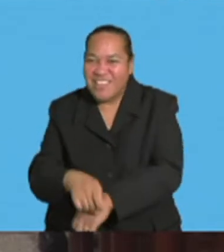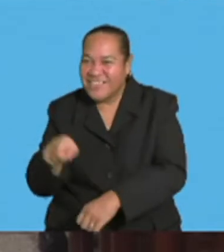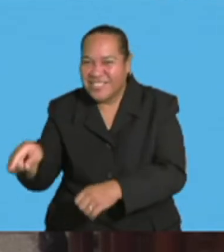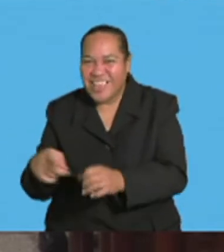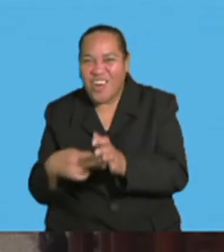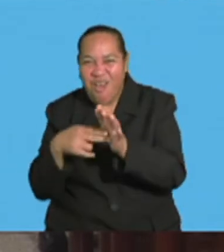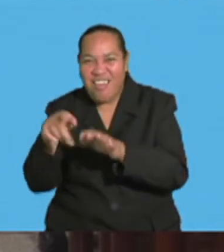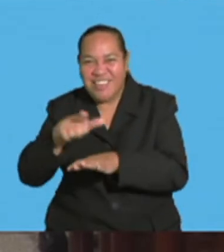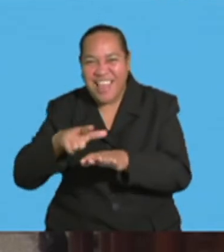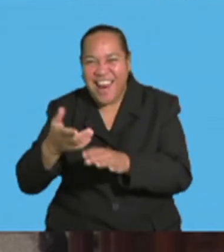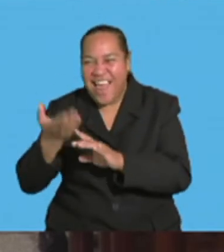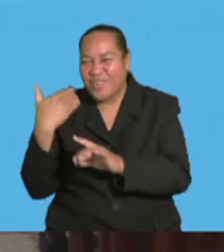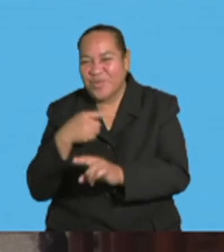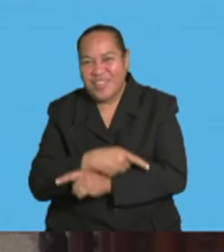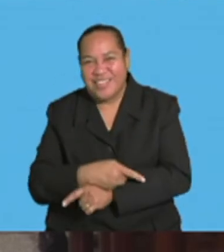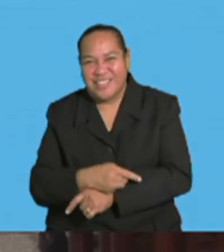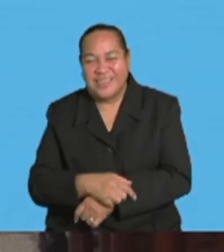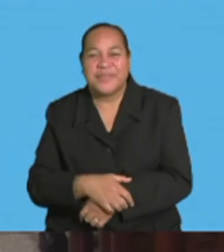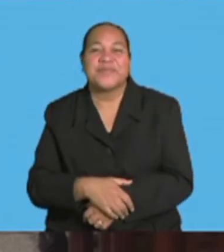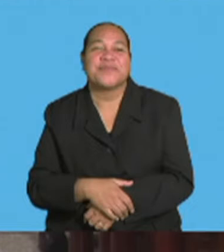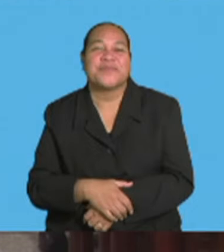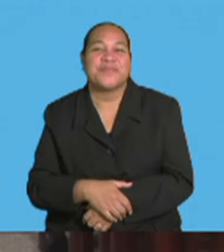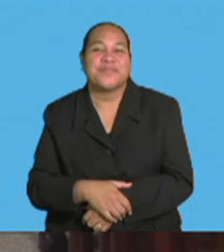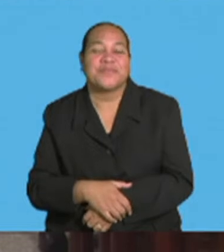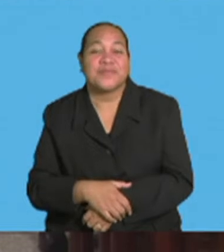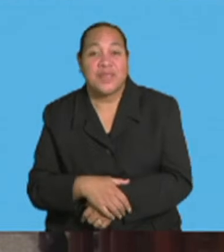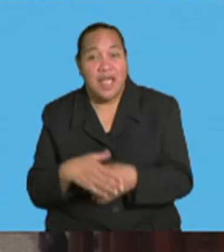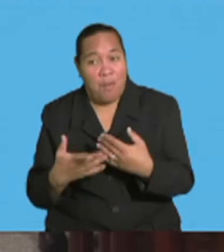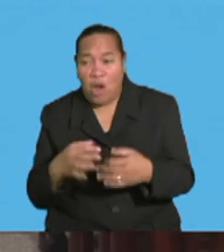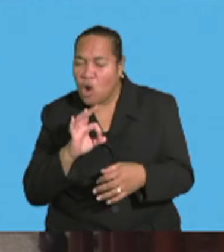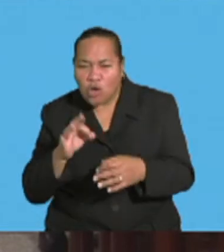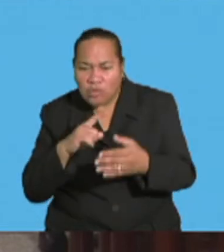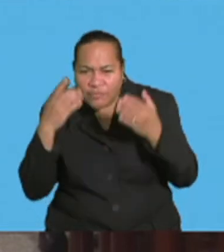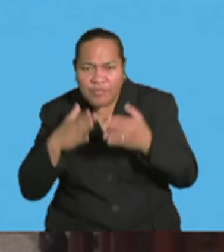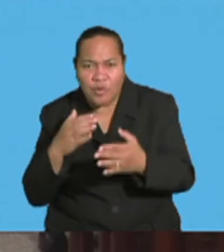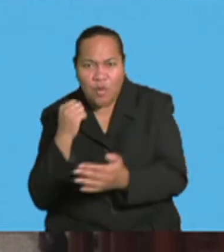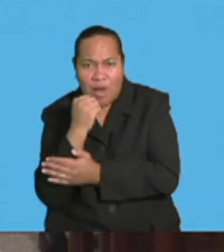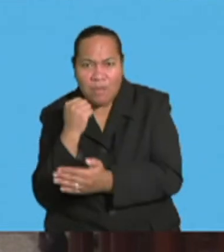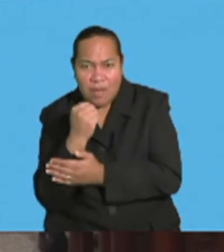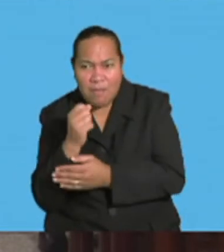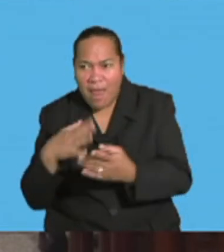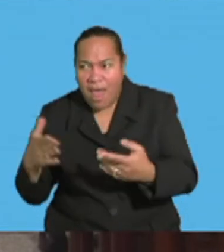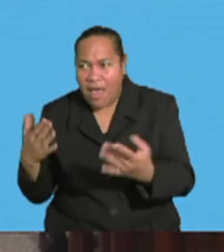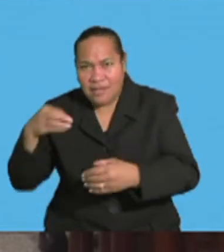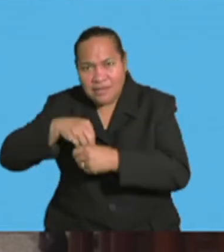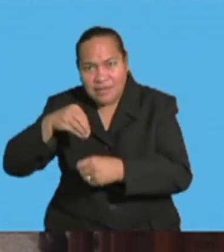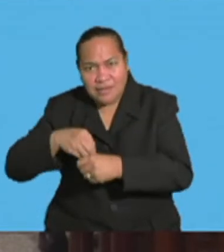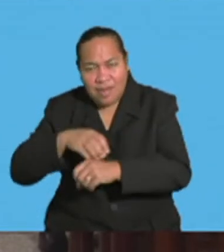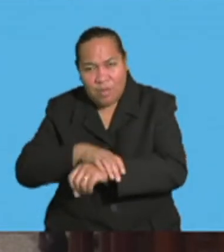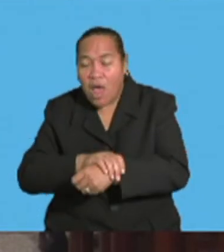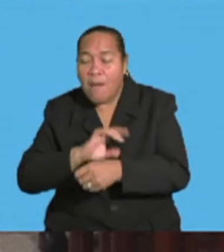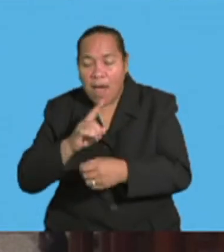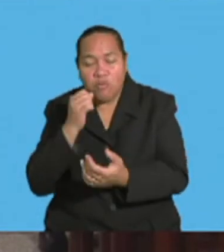So not only rugby players on Speaker, but I'm sure a